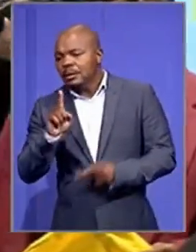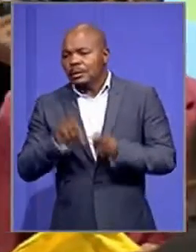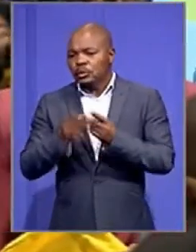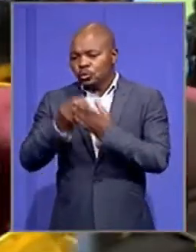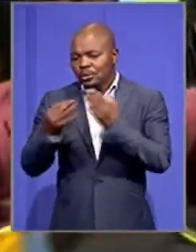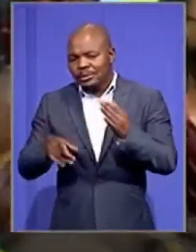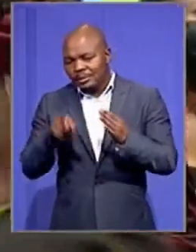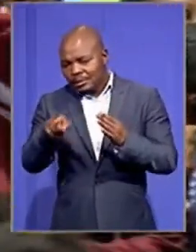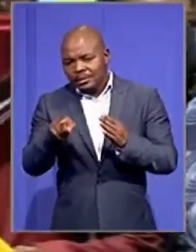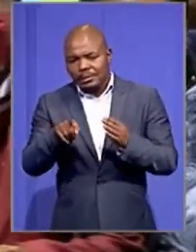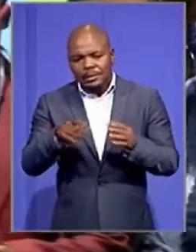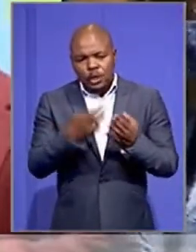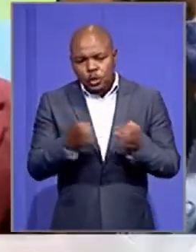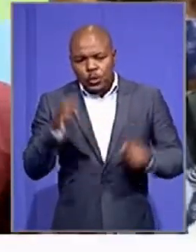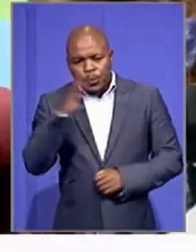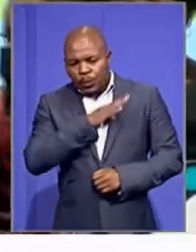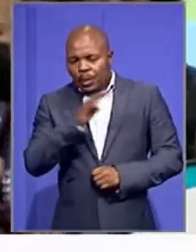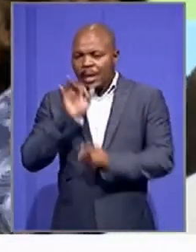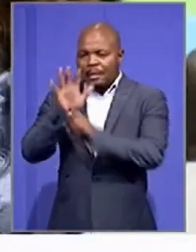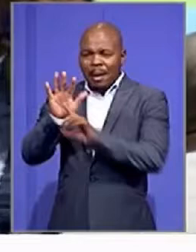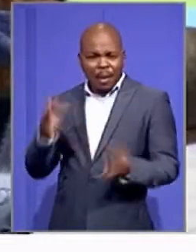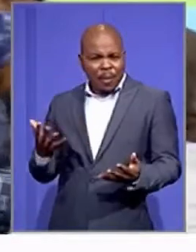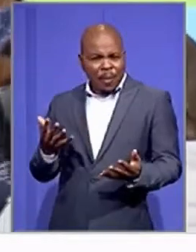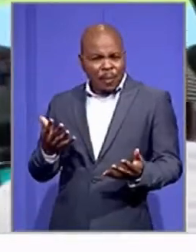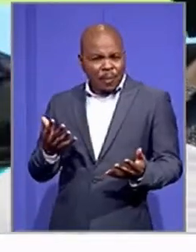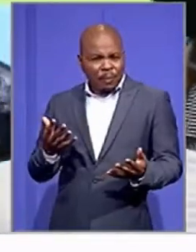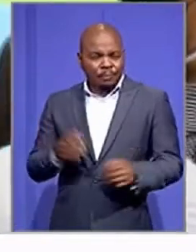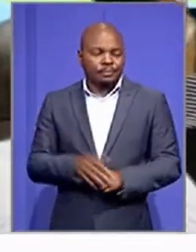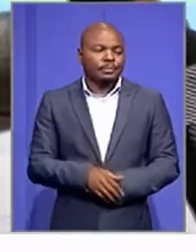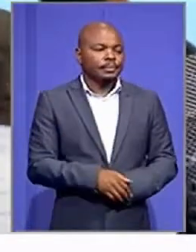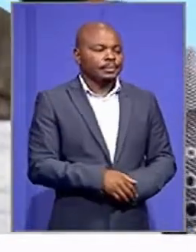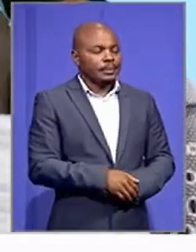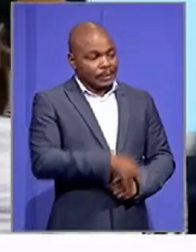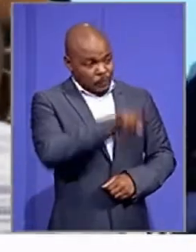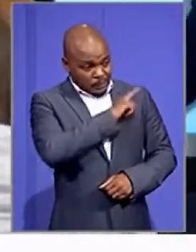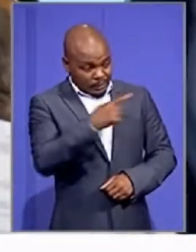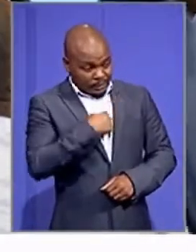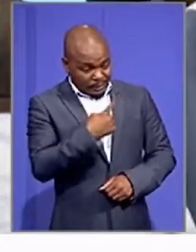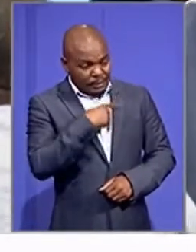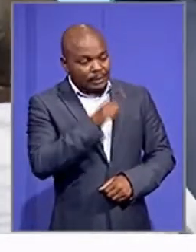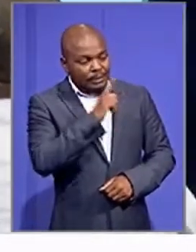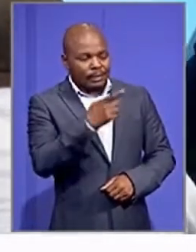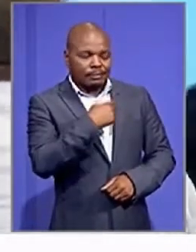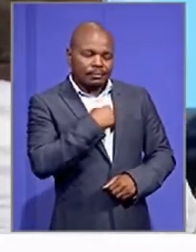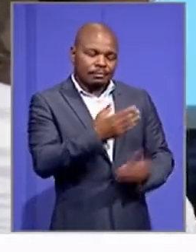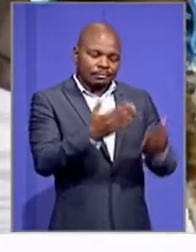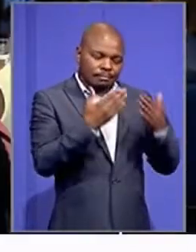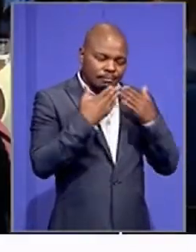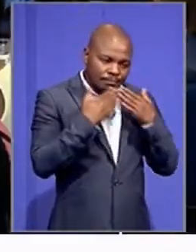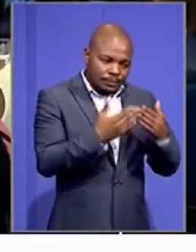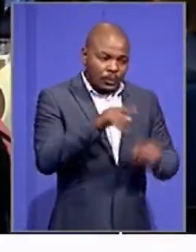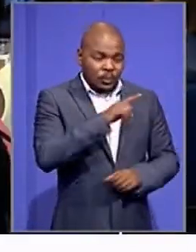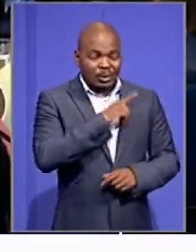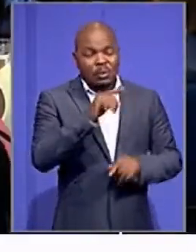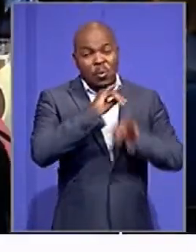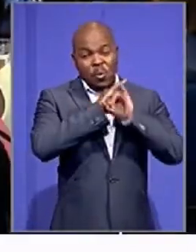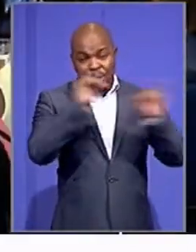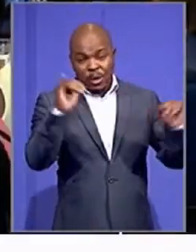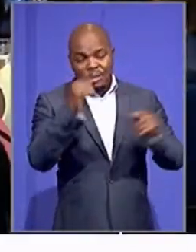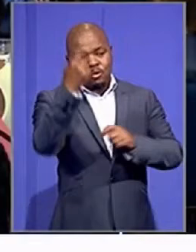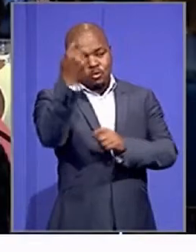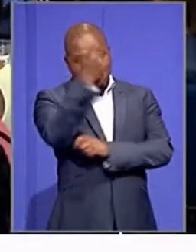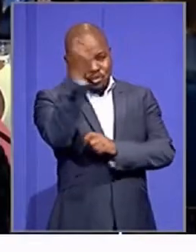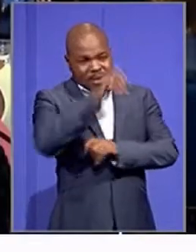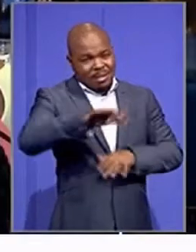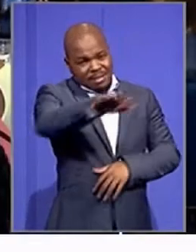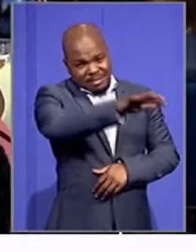nngwe? Yeah, that's why we say we thank our teachers, more especially those who are teaching at the rural schools and those